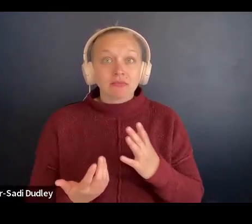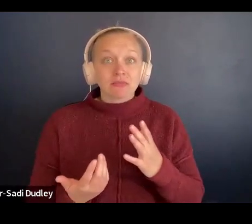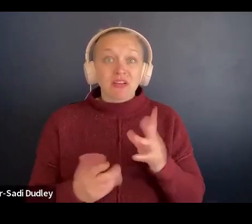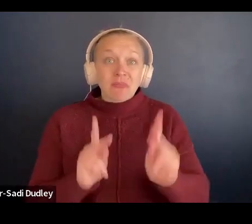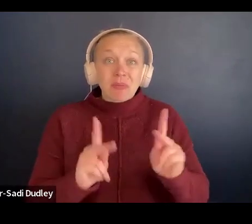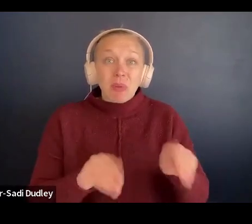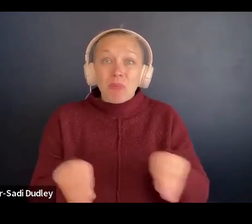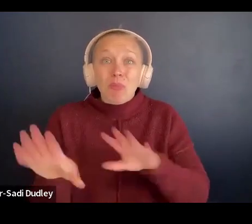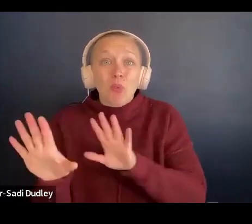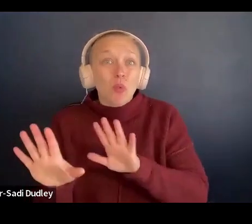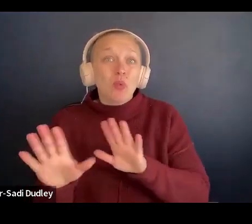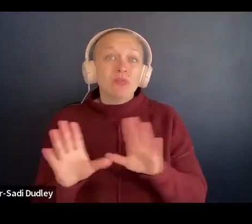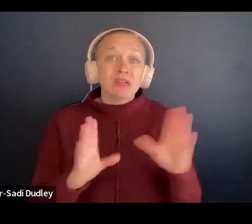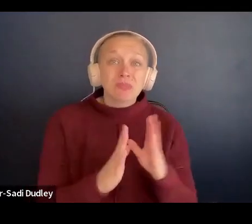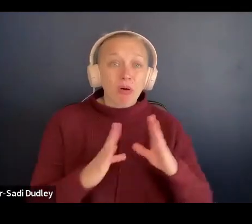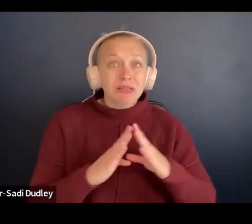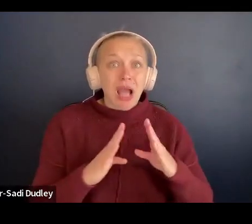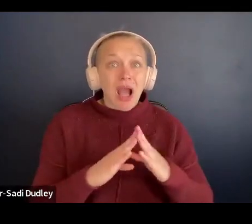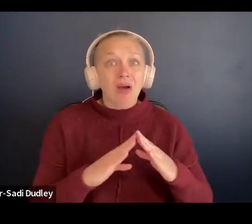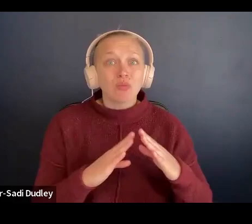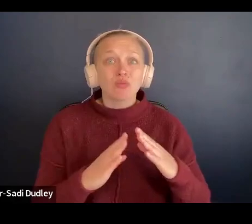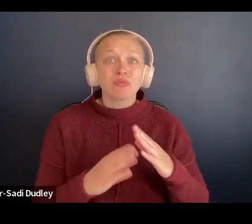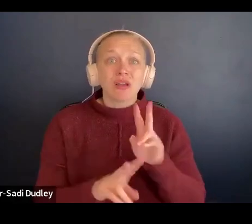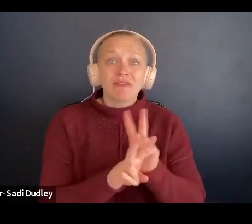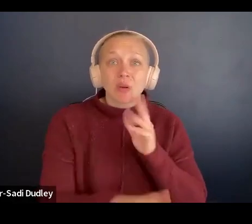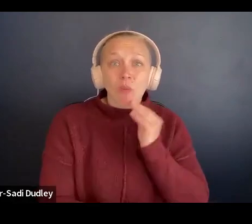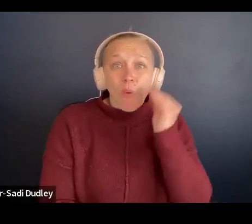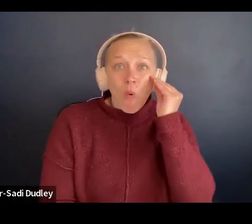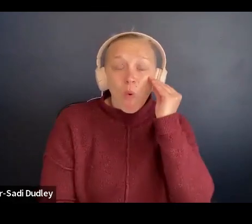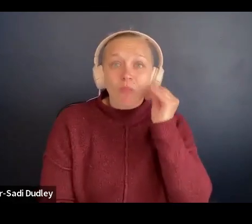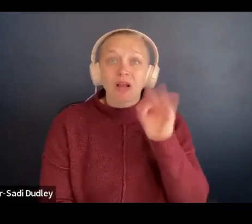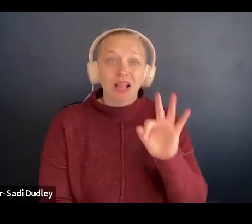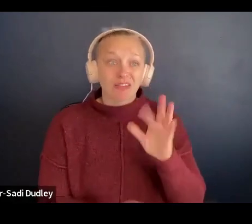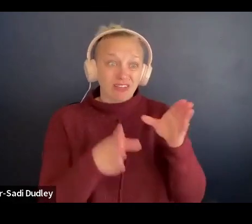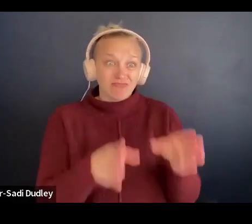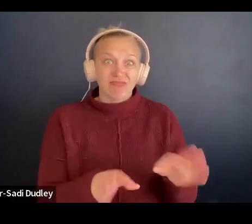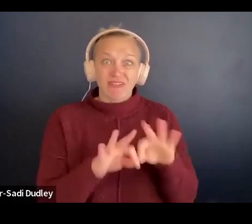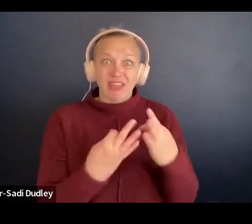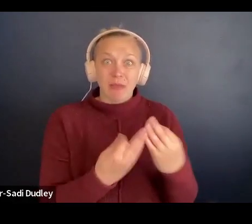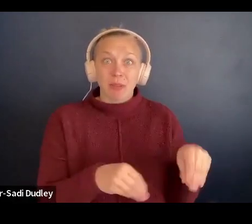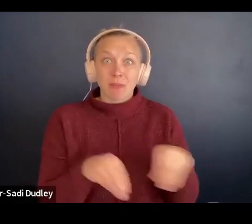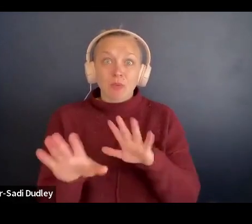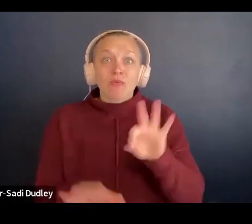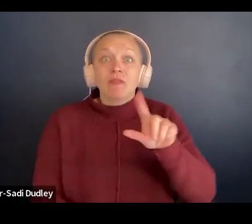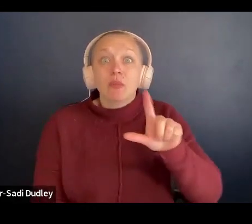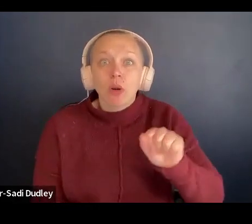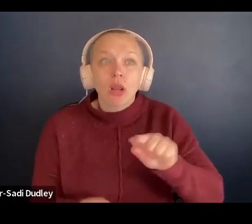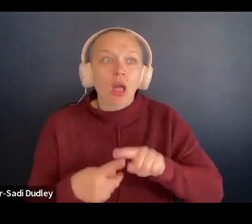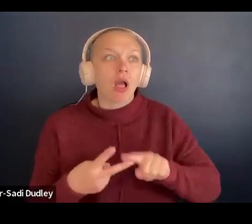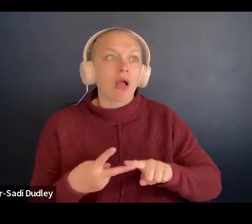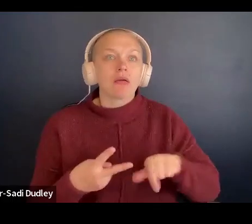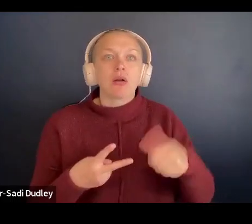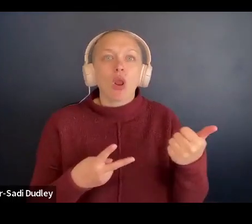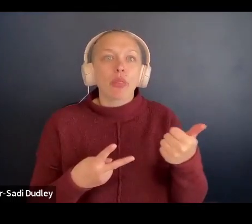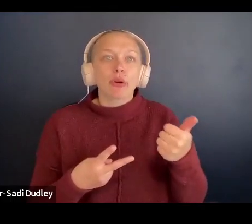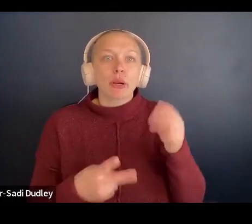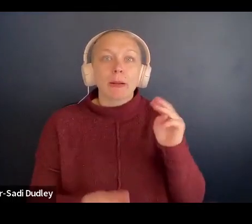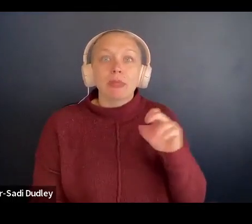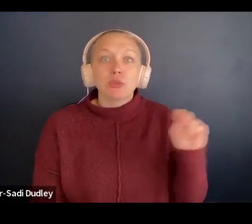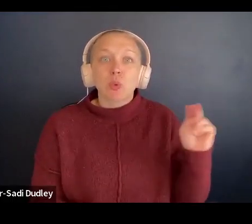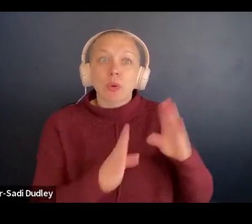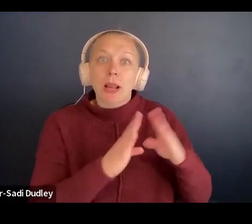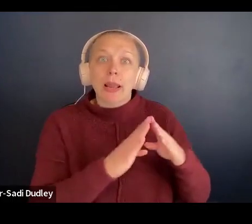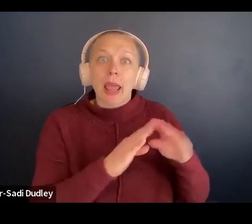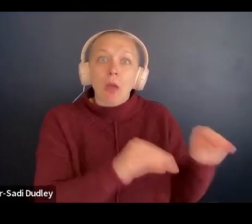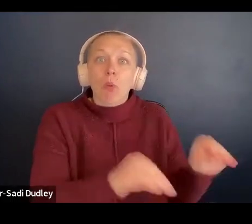get calls from other funeral homes saying so-and-so has moved to this new area. Maybe it's Florida, maybe it's just another town in Minnesota, and we